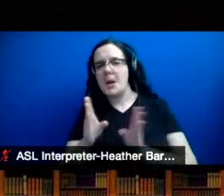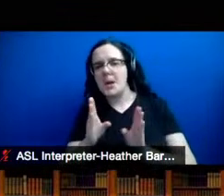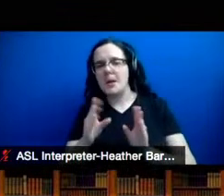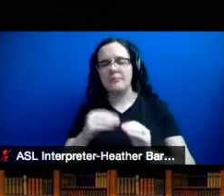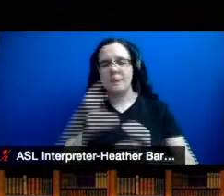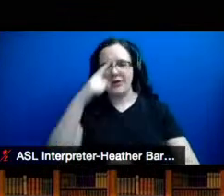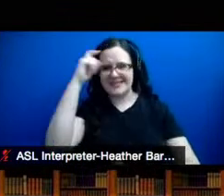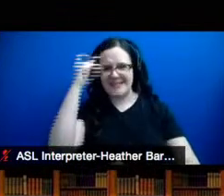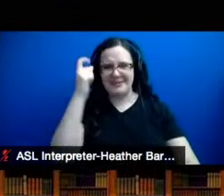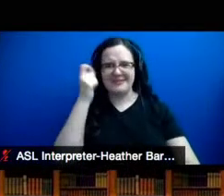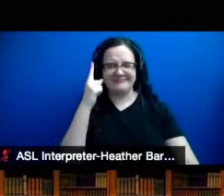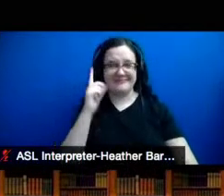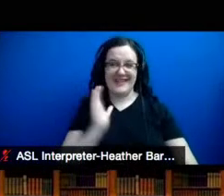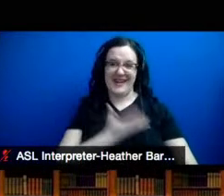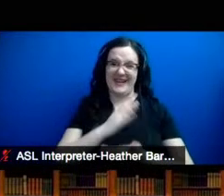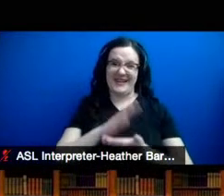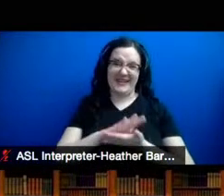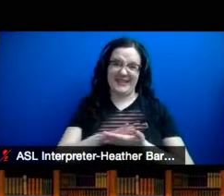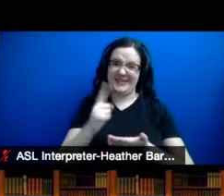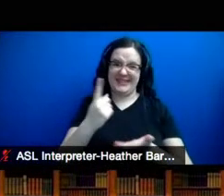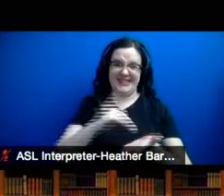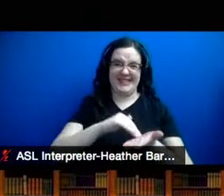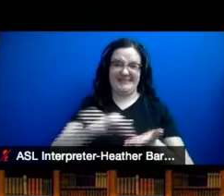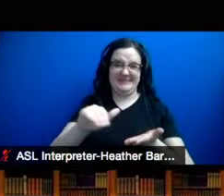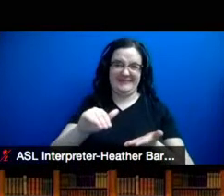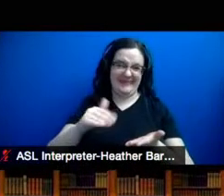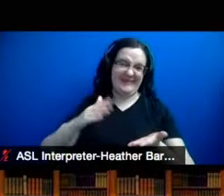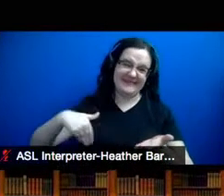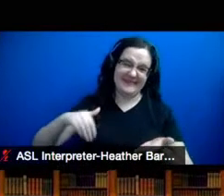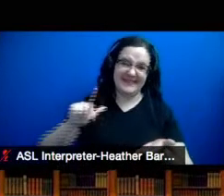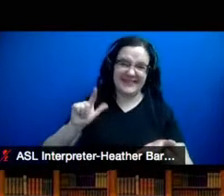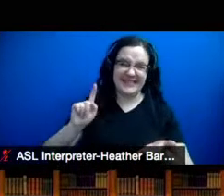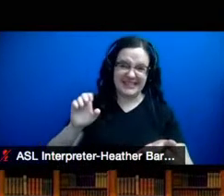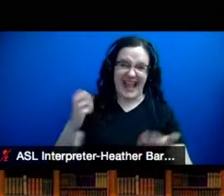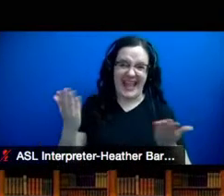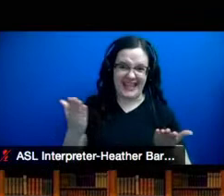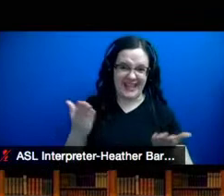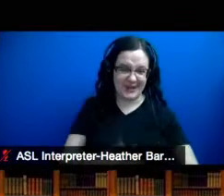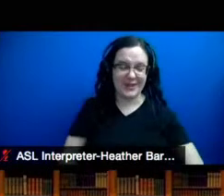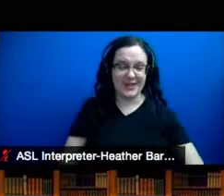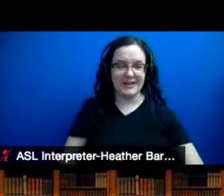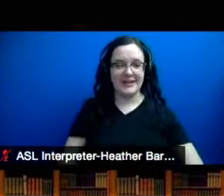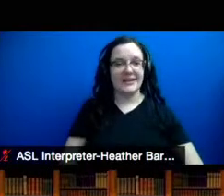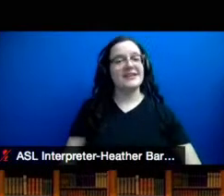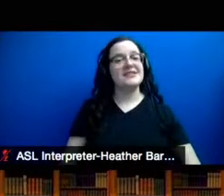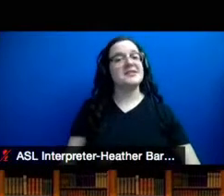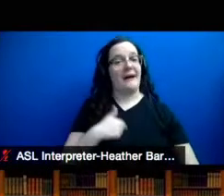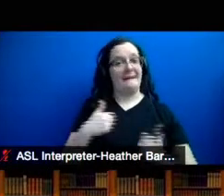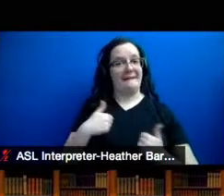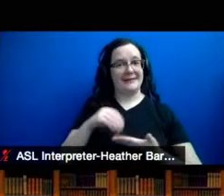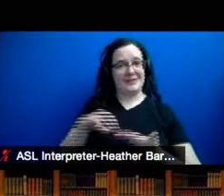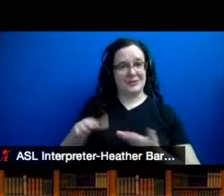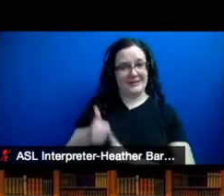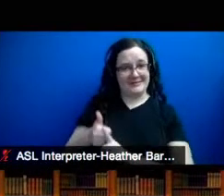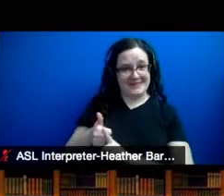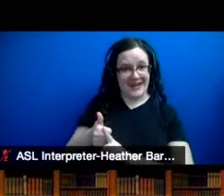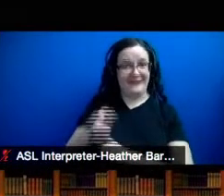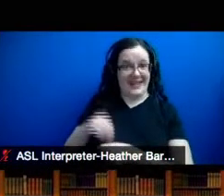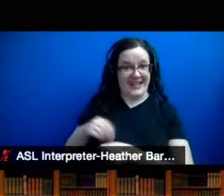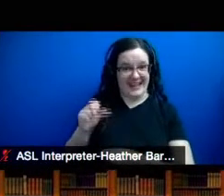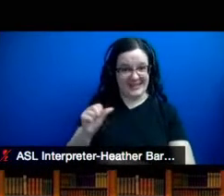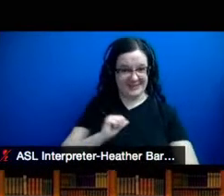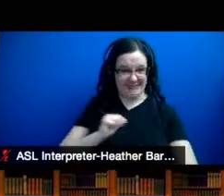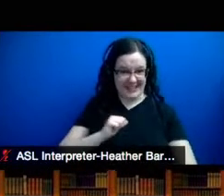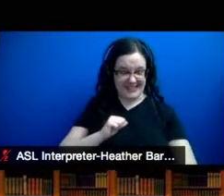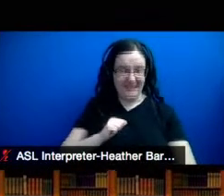know, our schools just get out late up here. So, yes, you know, and having high school myself, knowing there's tons of kids right near